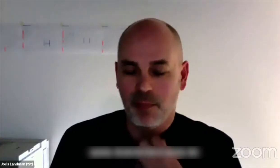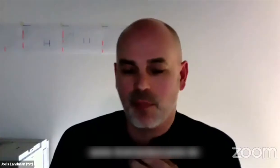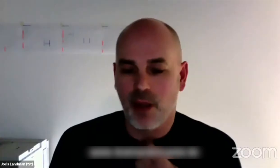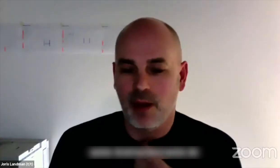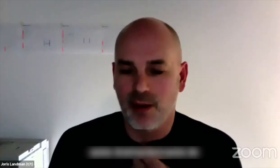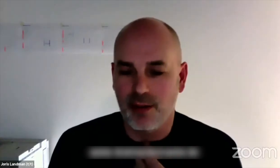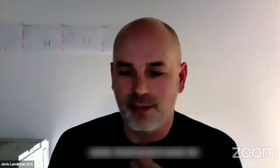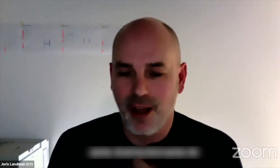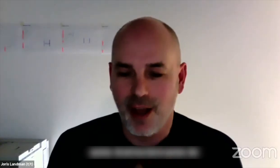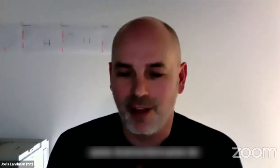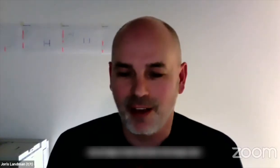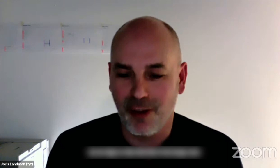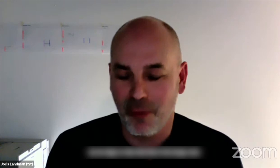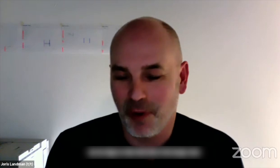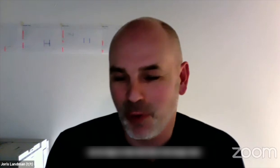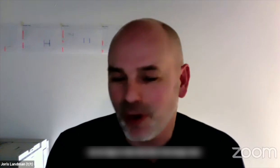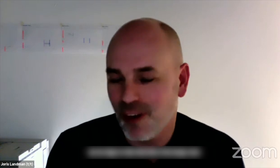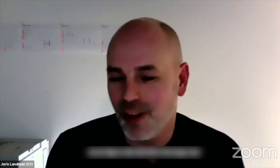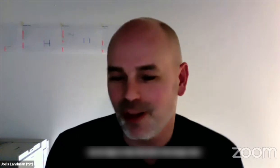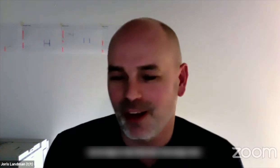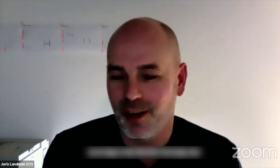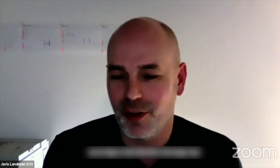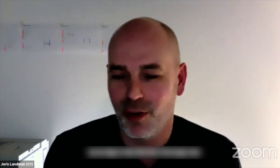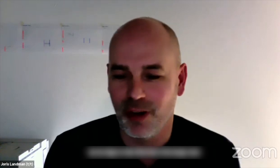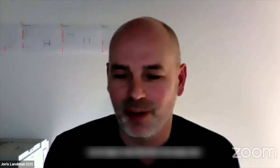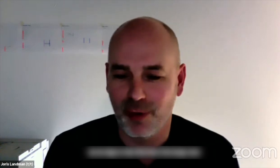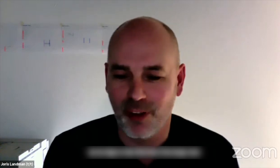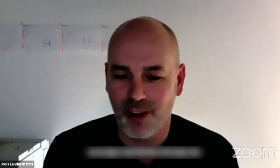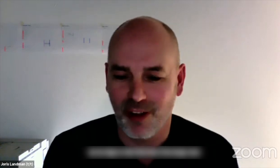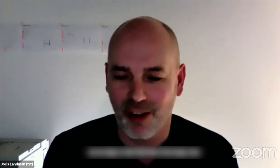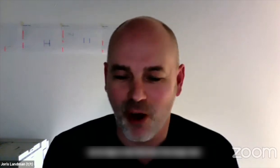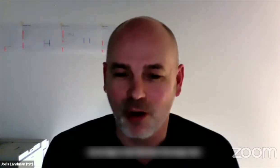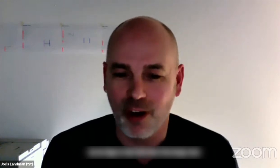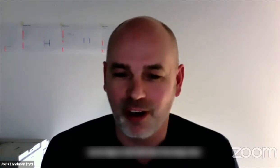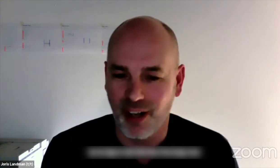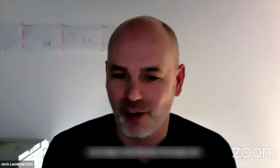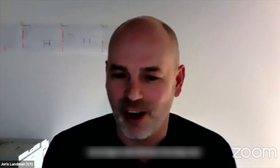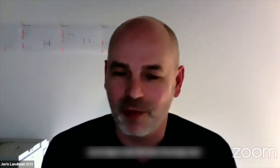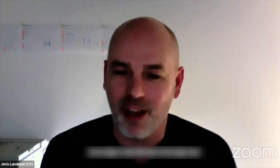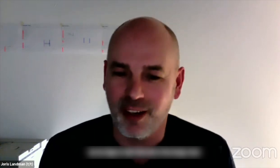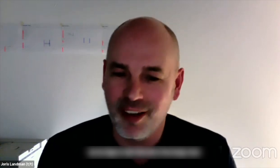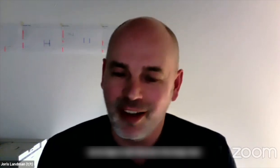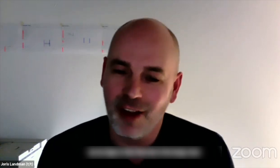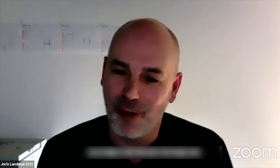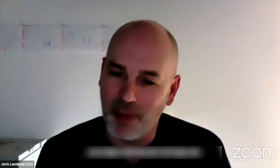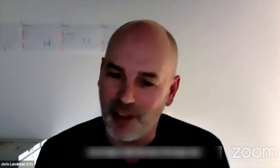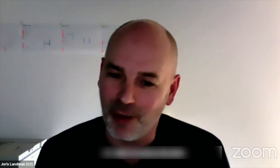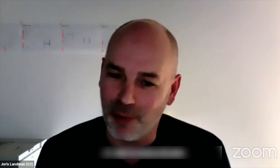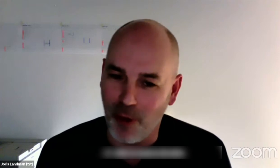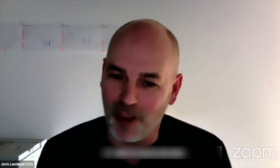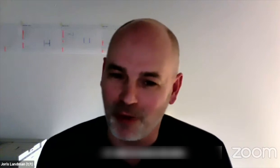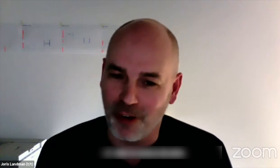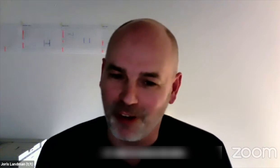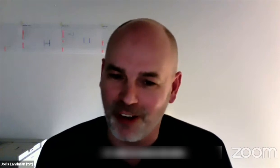Yeah, I think we worked on this together, but you are the project owner and drive behind it. So maybe it's a